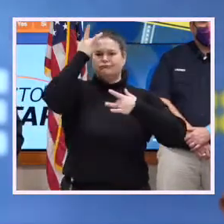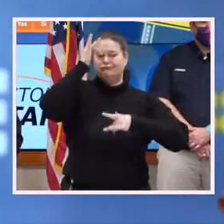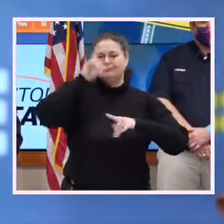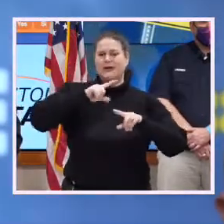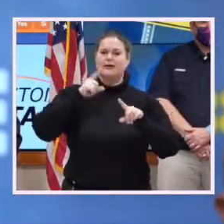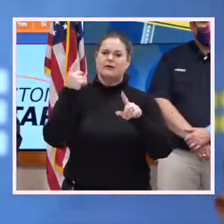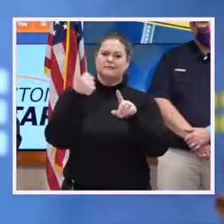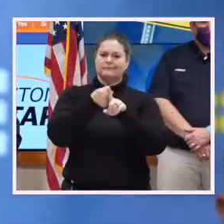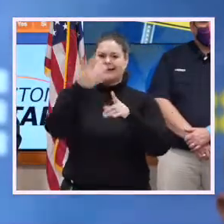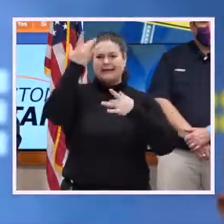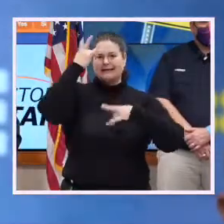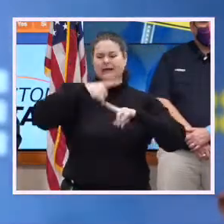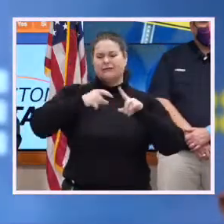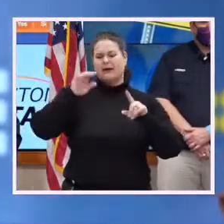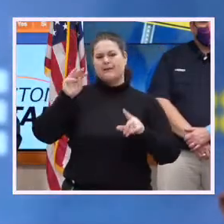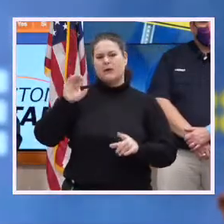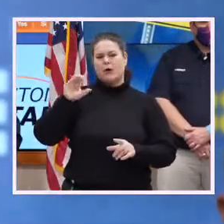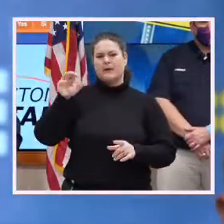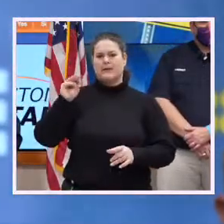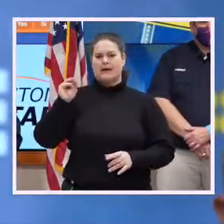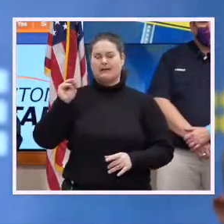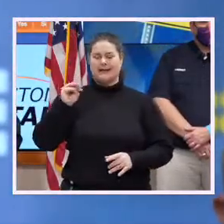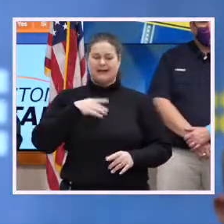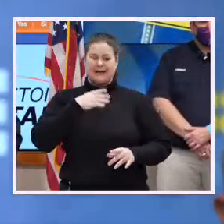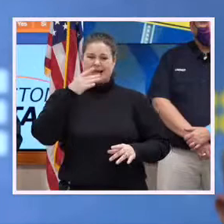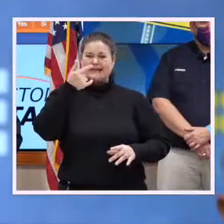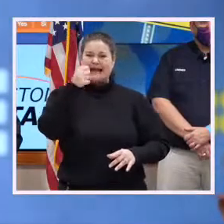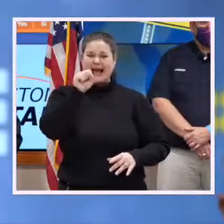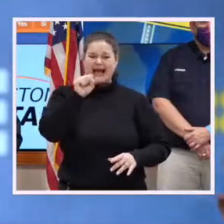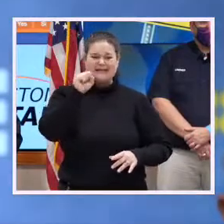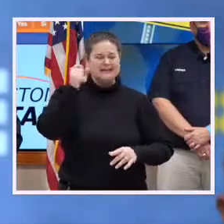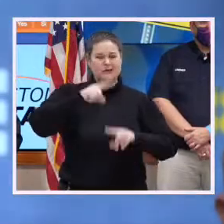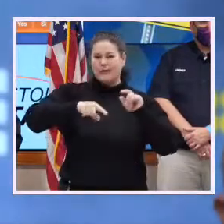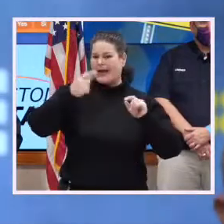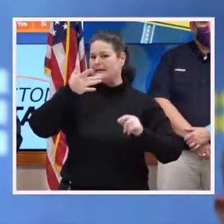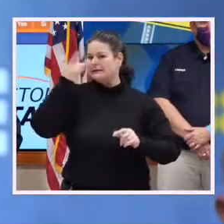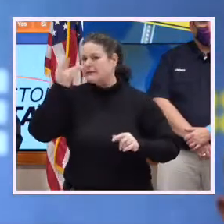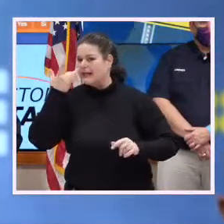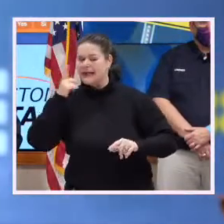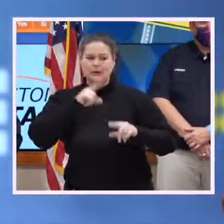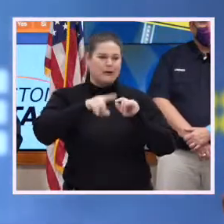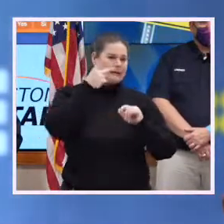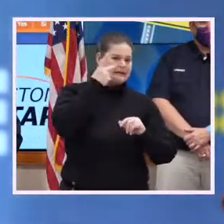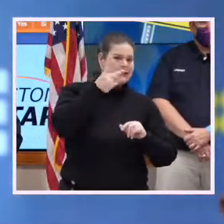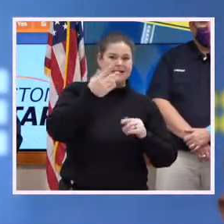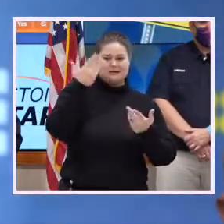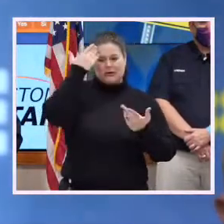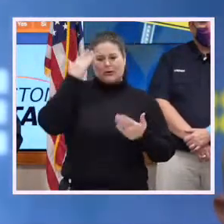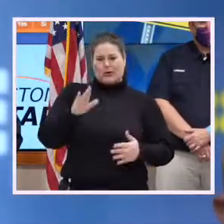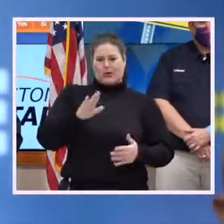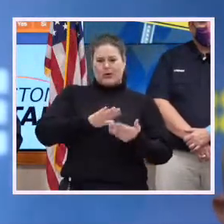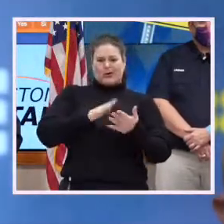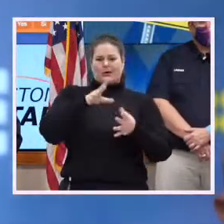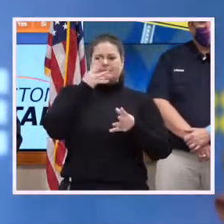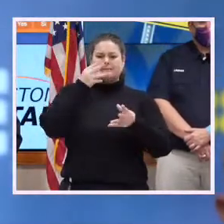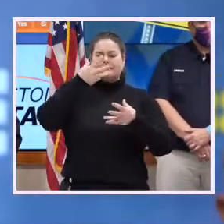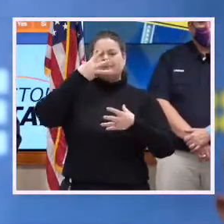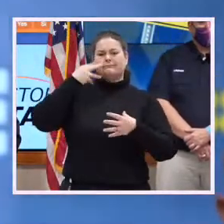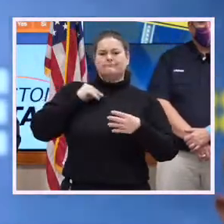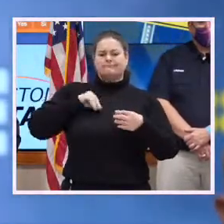Hidalgo explained, it's a gas that you can't see, that you can't smell, so you don't know that you're being poisoned. When you're unknowingly poisoned and left